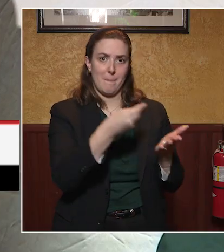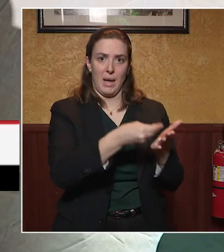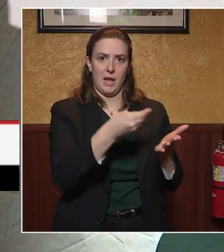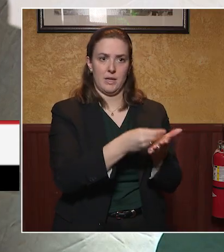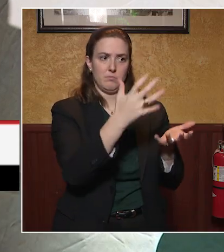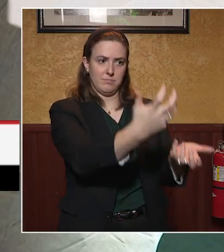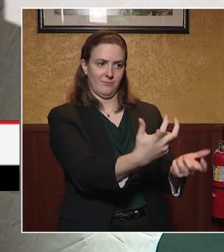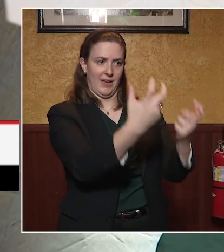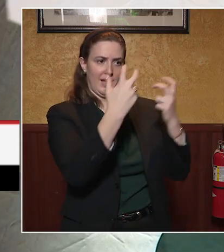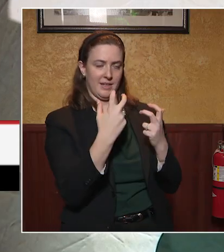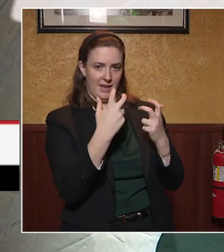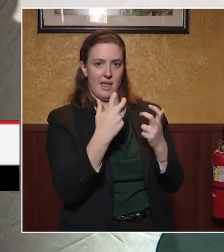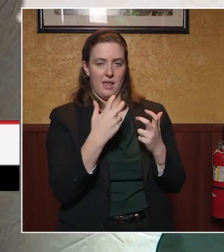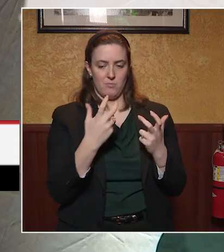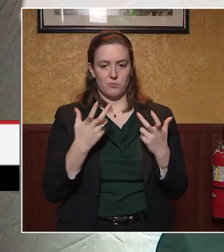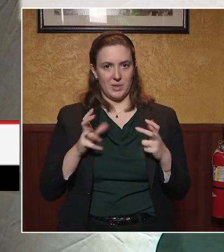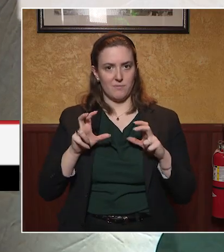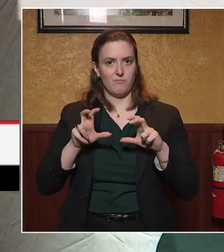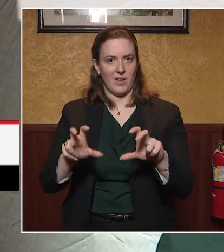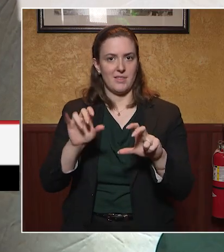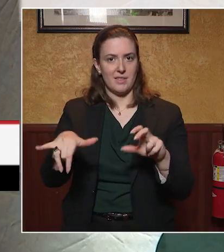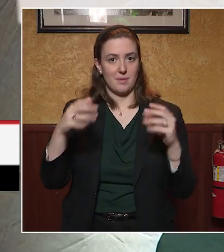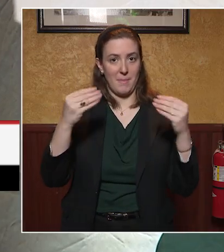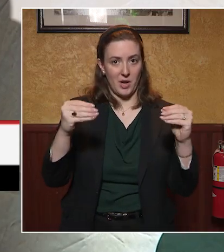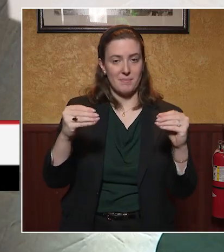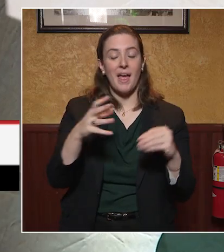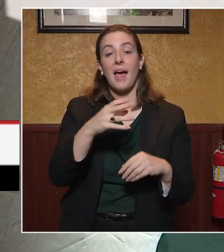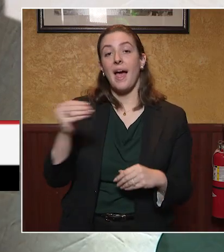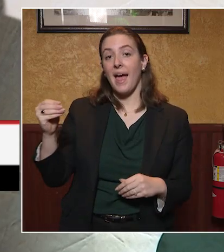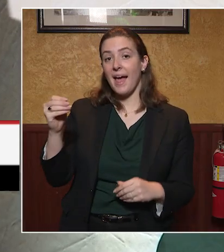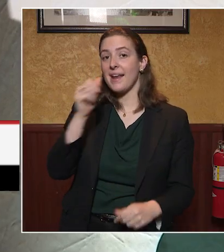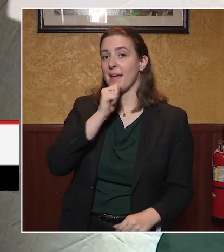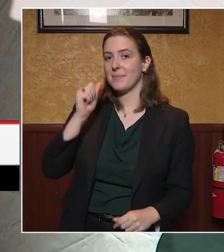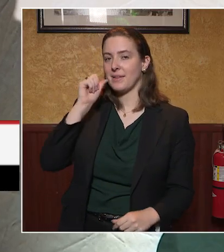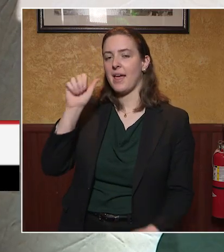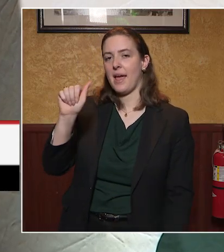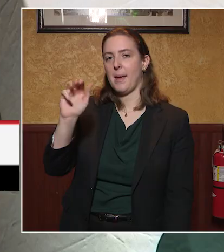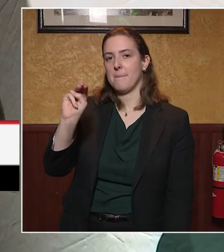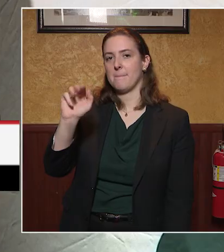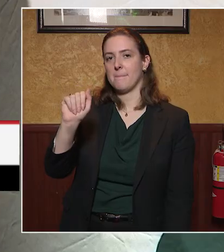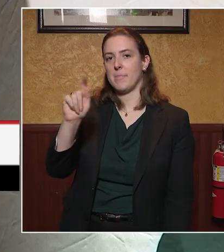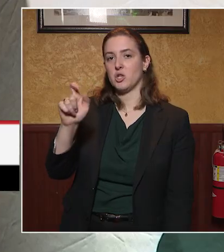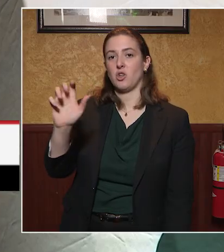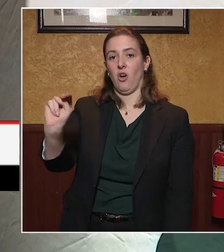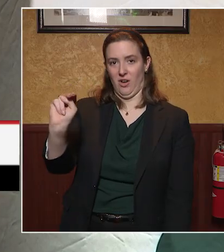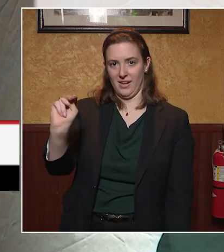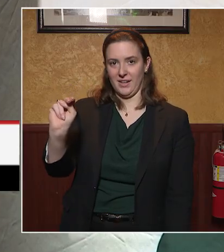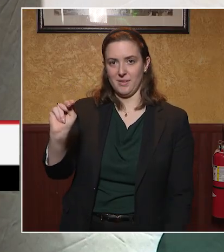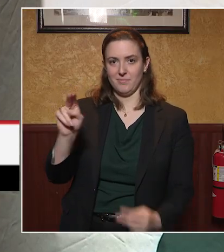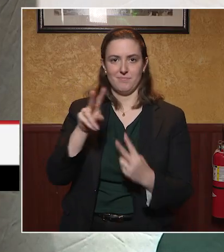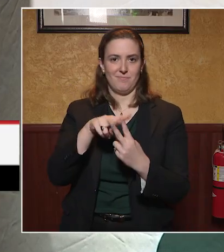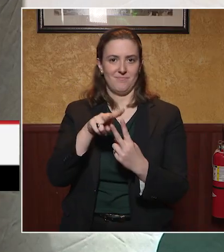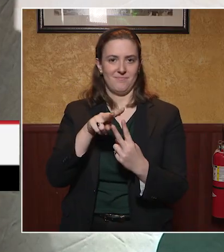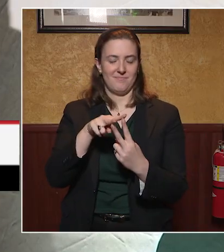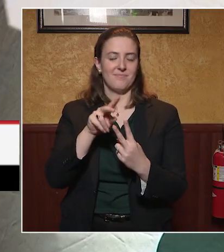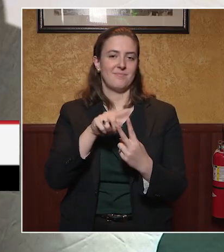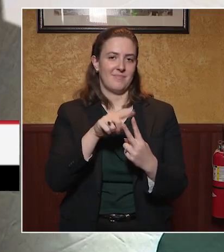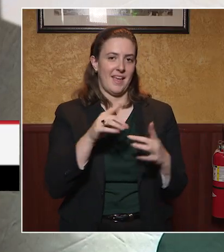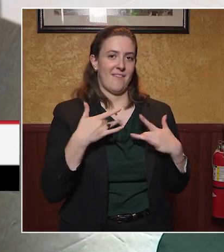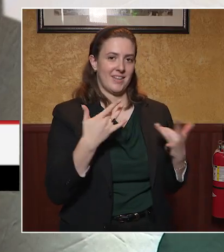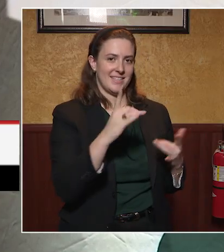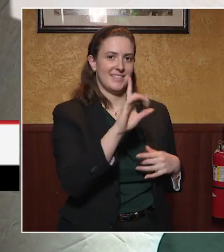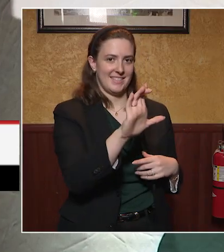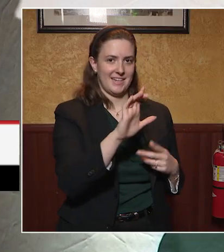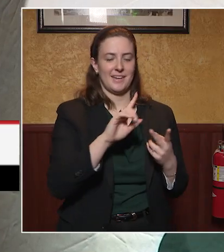And I also want to thank our friends at Amazon, who are a sponsor this year. Can we give it up for Events DC and for Amazon?